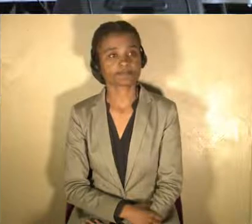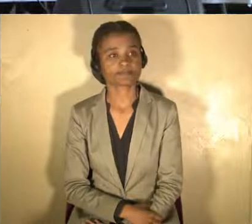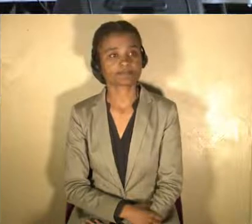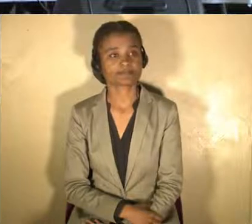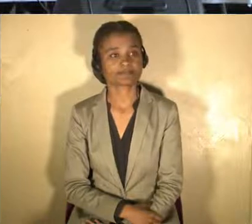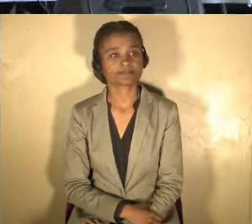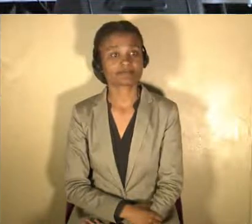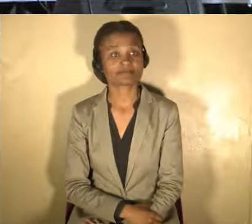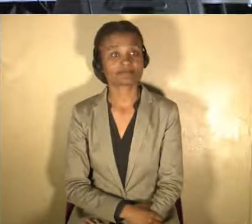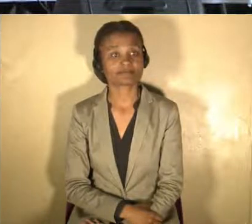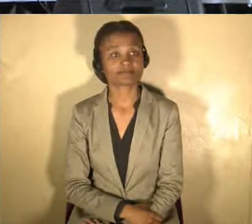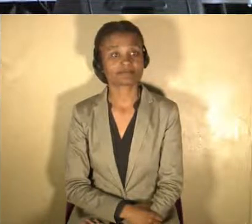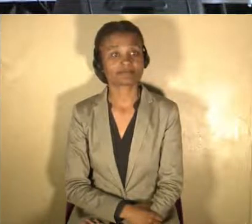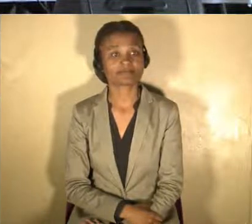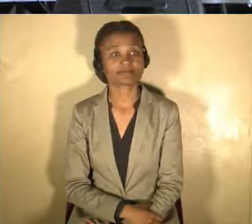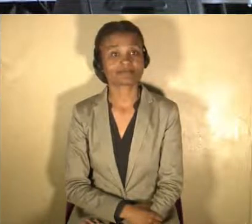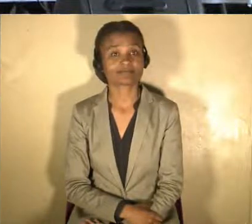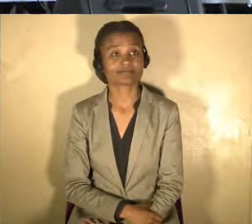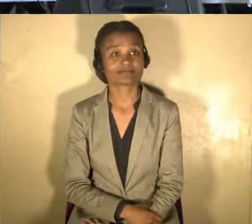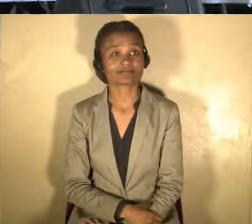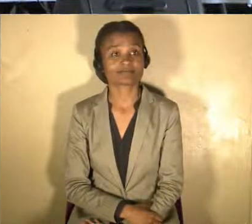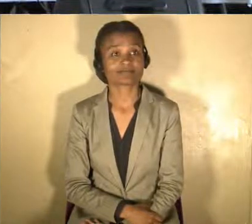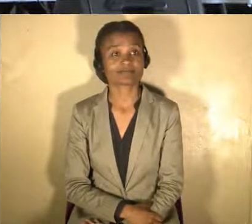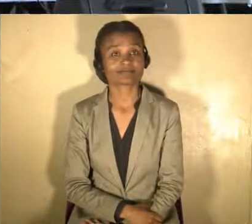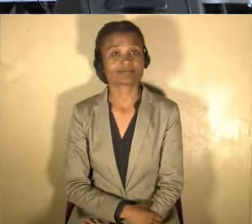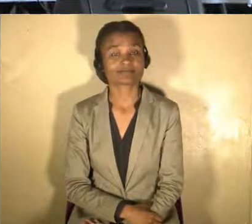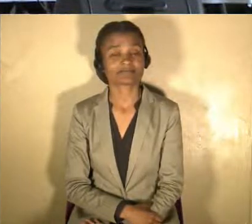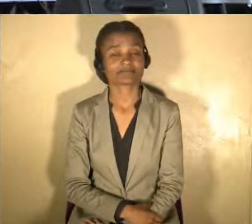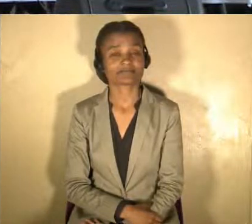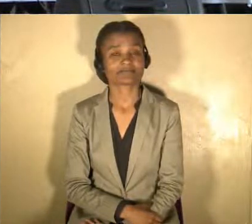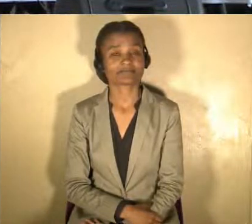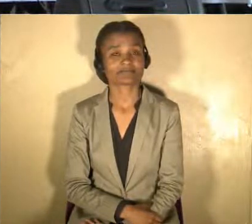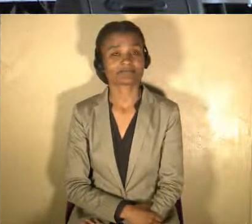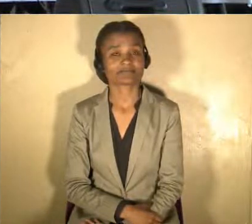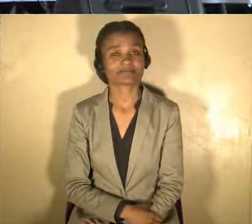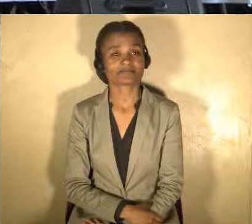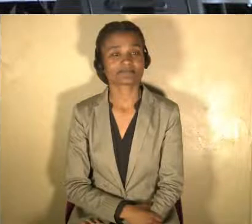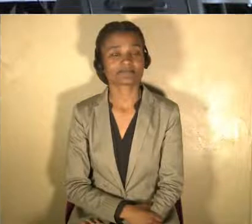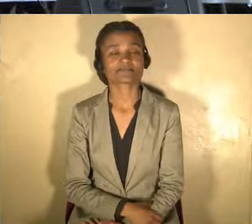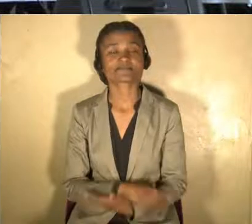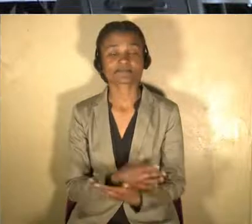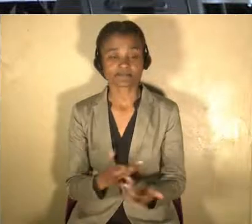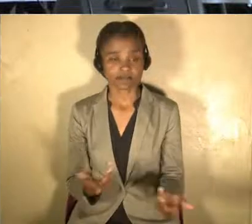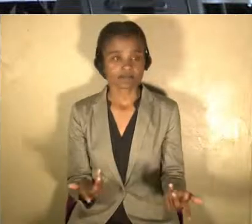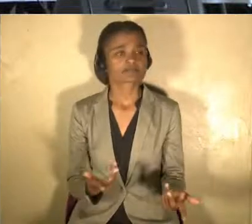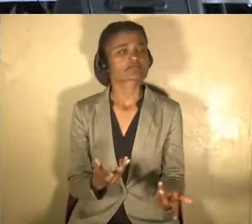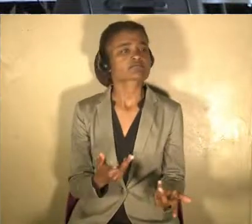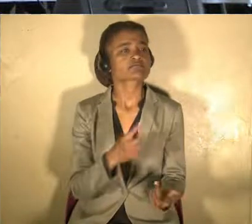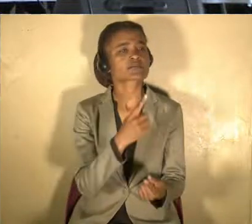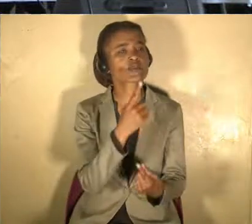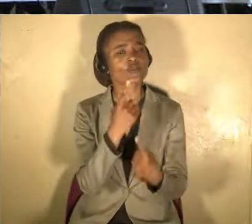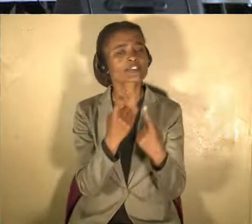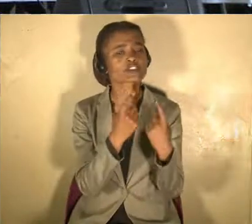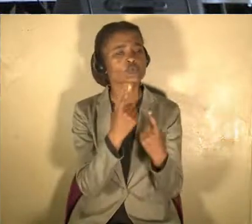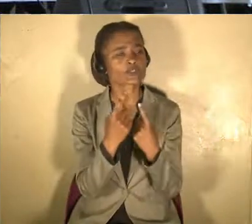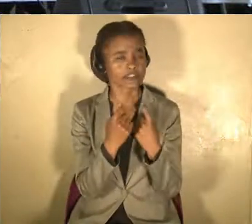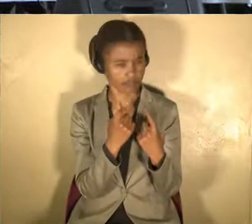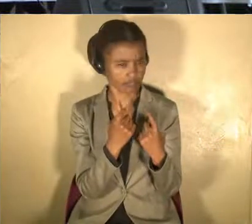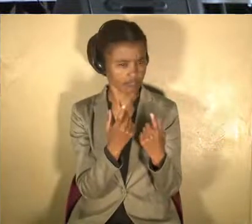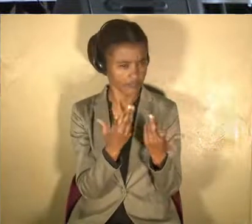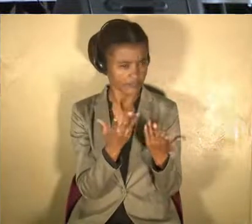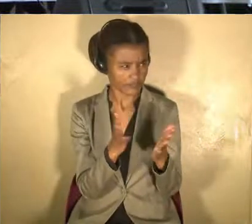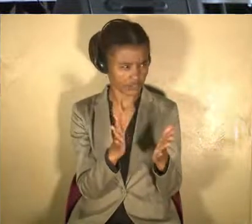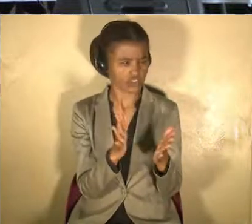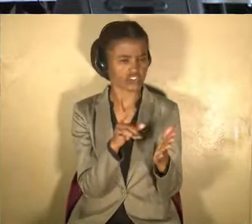I will make an input in the response in some of the questions that are asked, particularly in